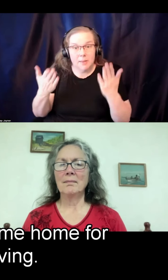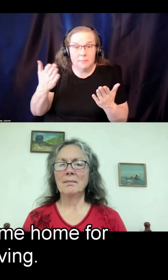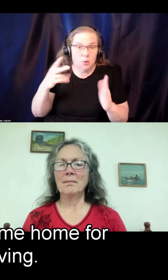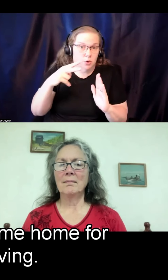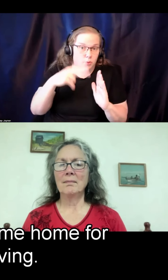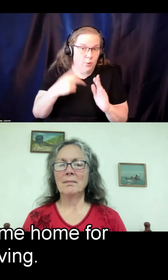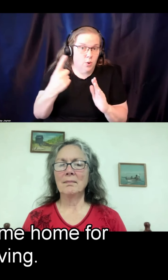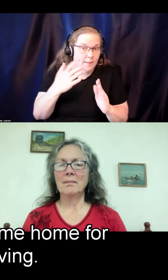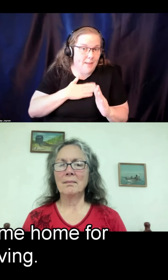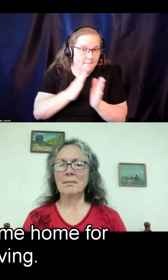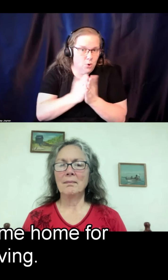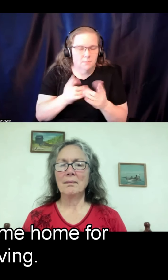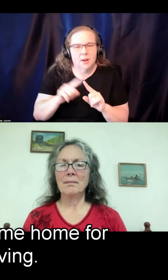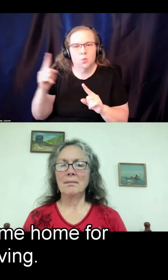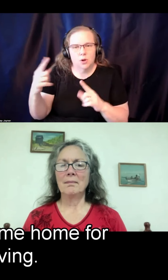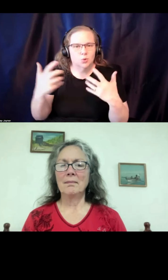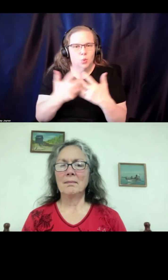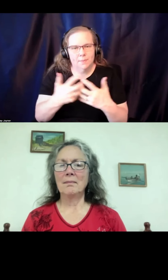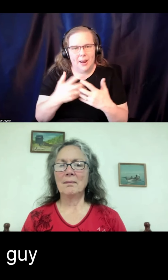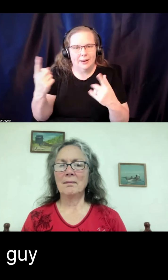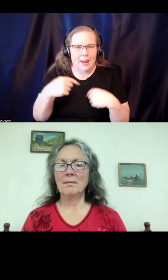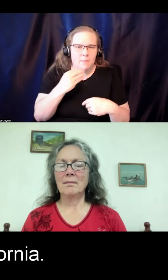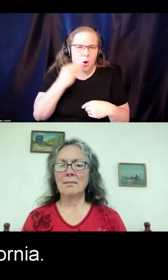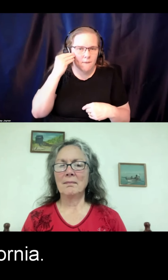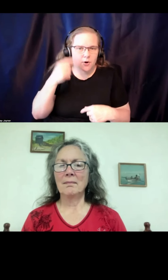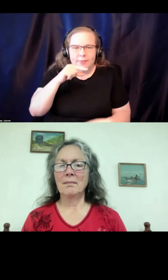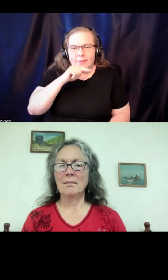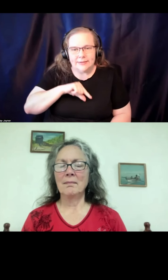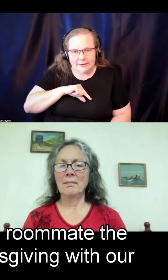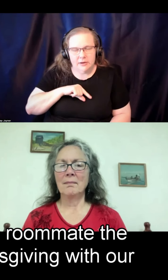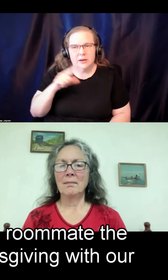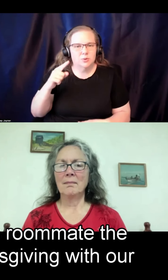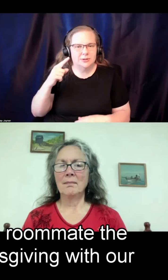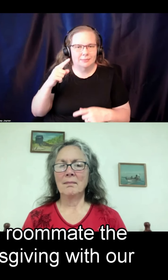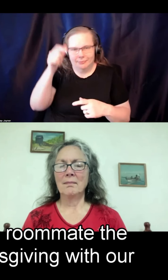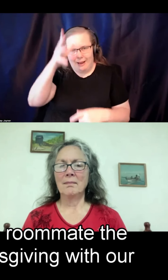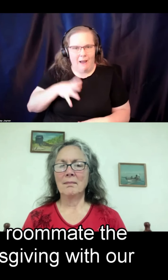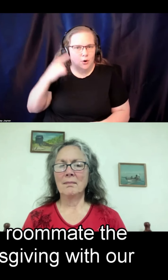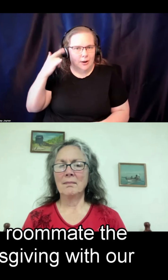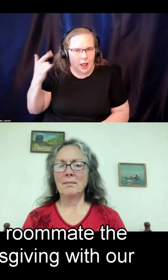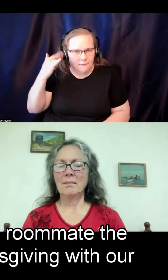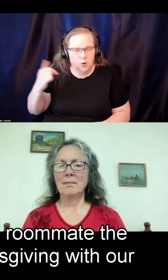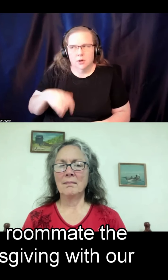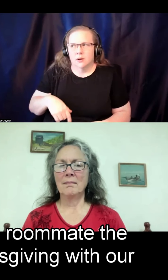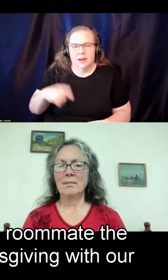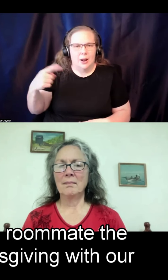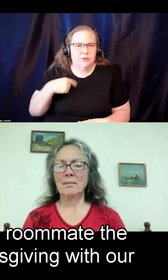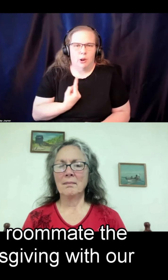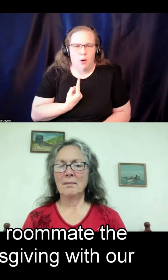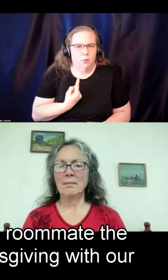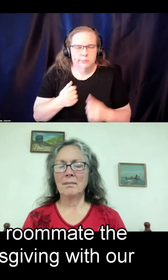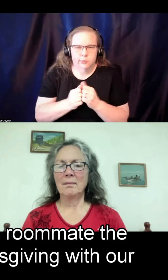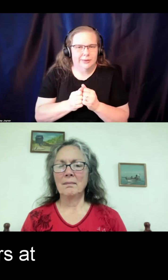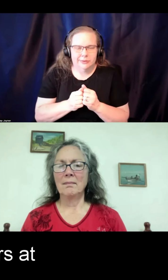books. And his roommate came home for Thanksgiving. He was a guy from California. And I was alone with his roommate, like the morning